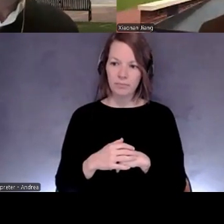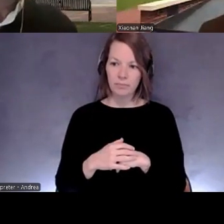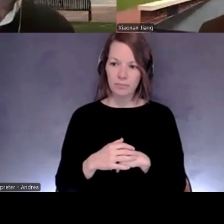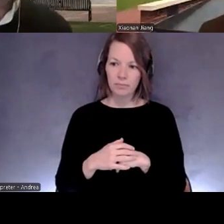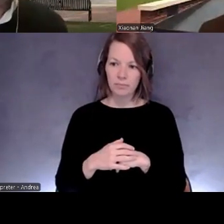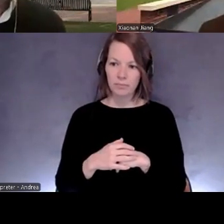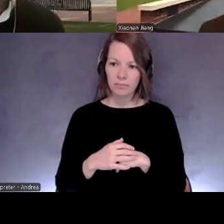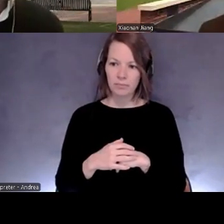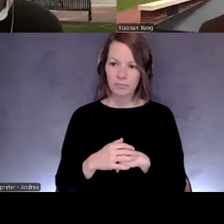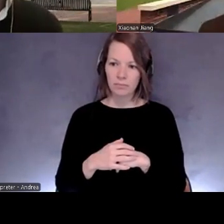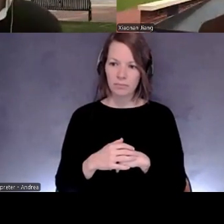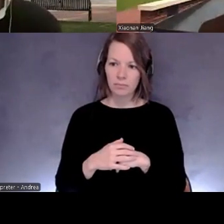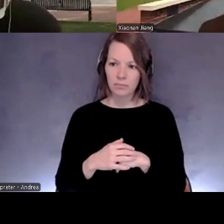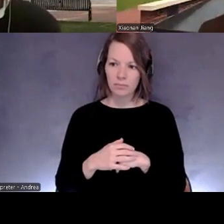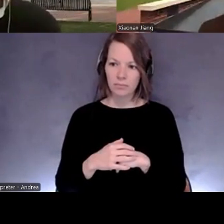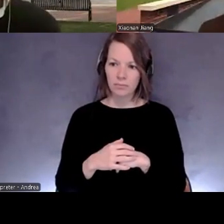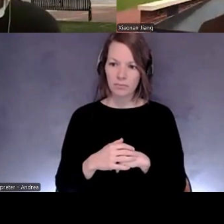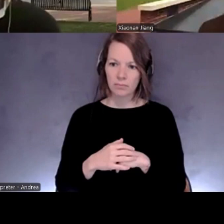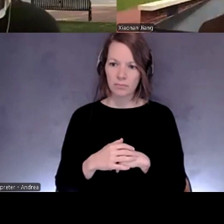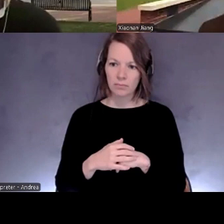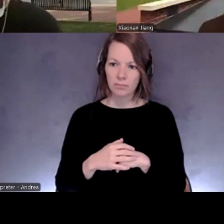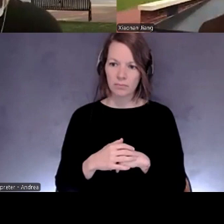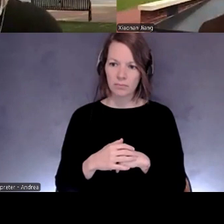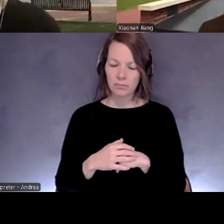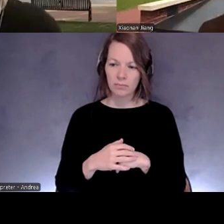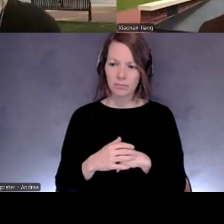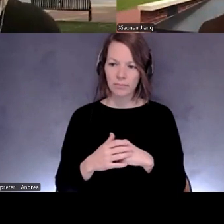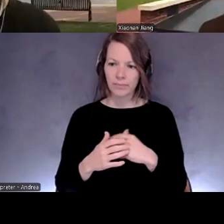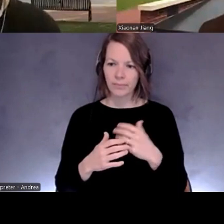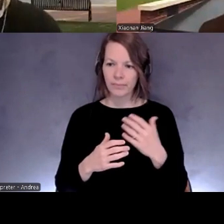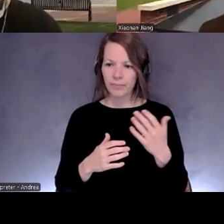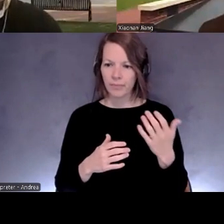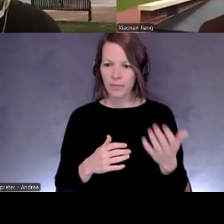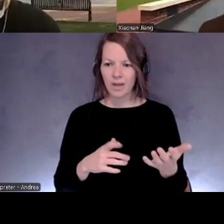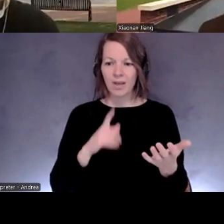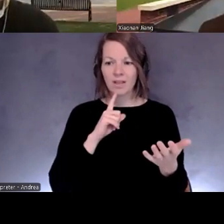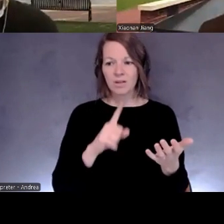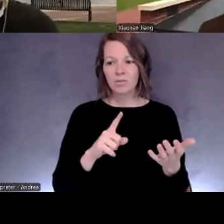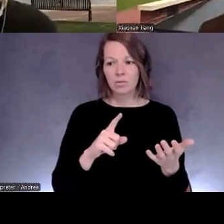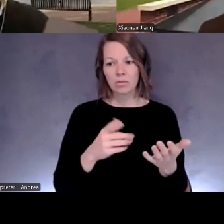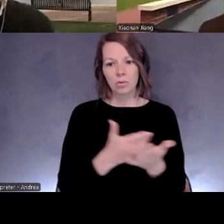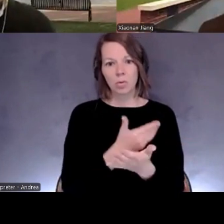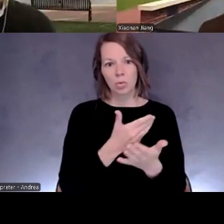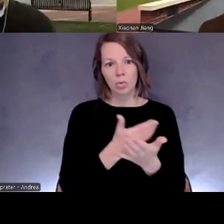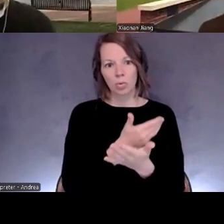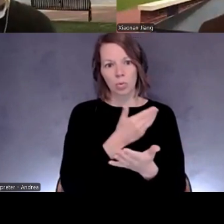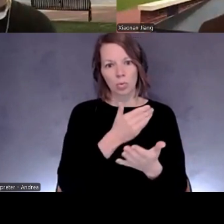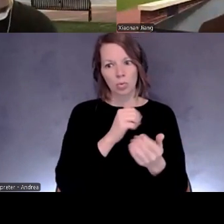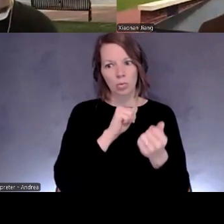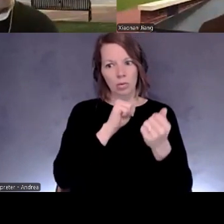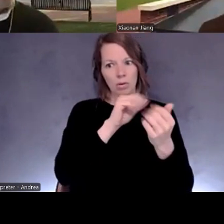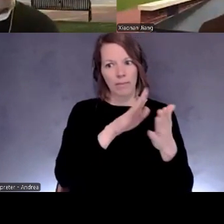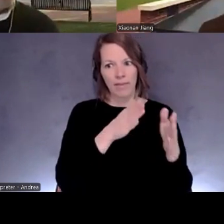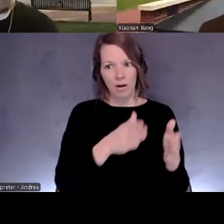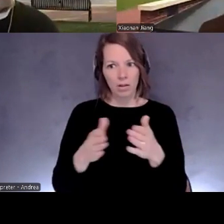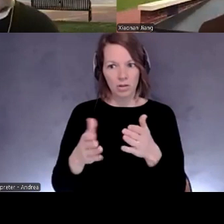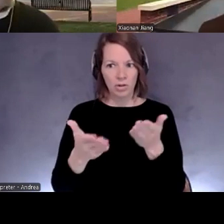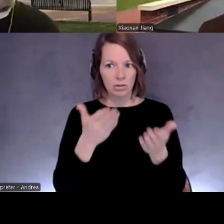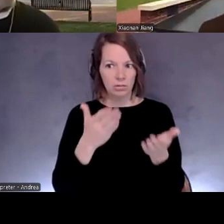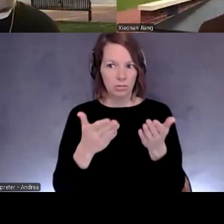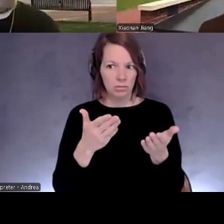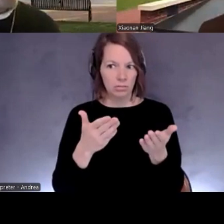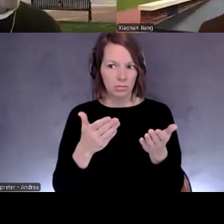are just so many different kind of new research methodologies that we may not be aware of, or those